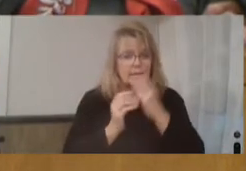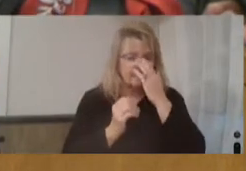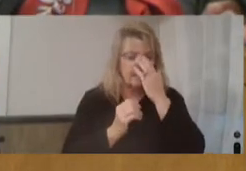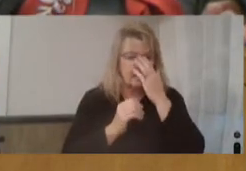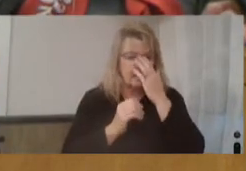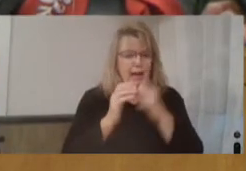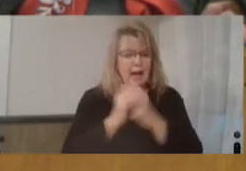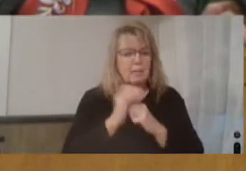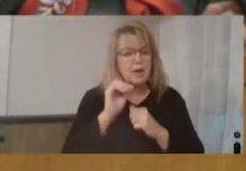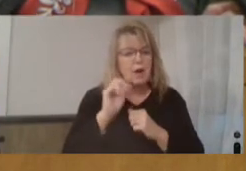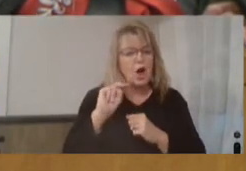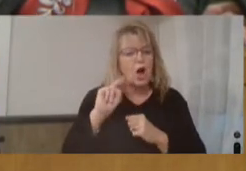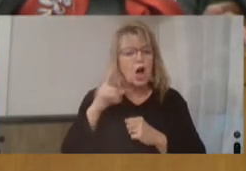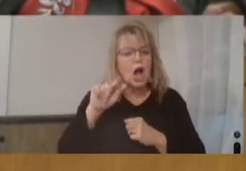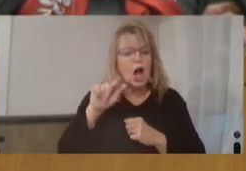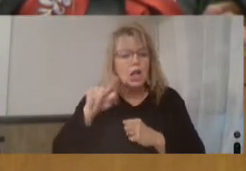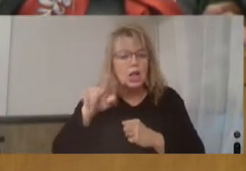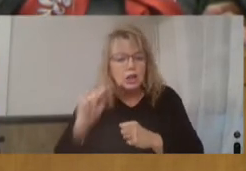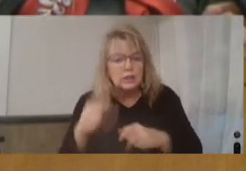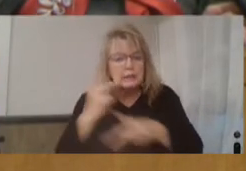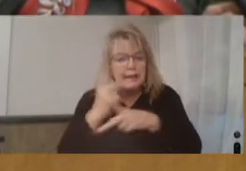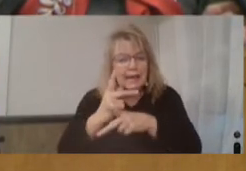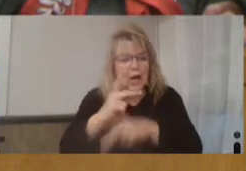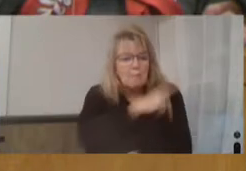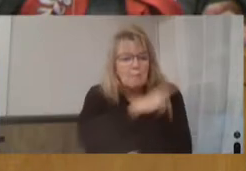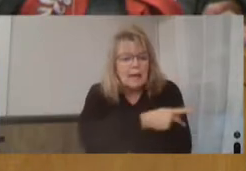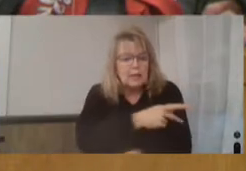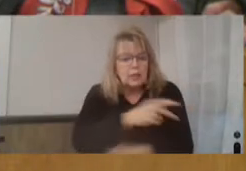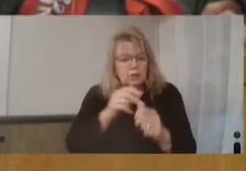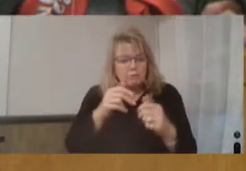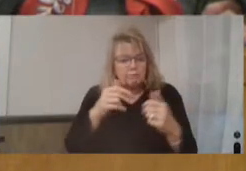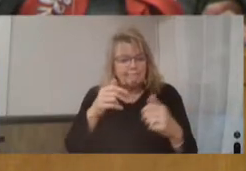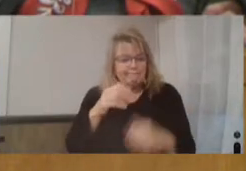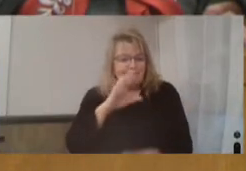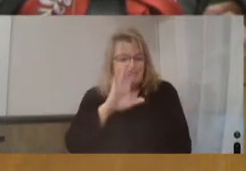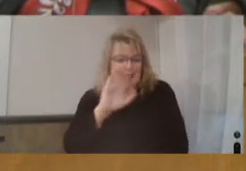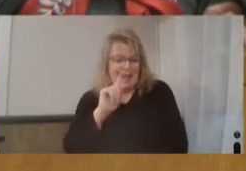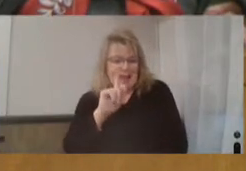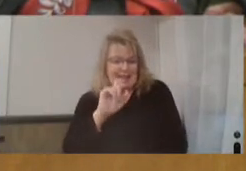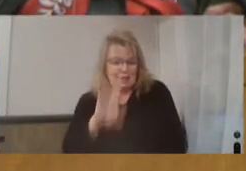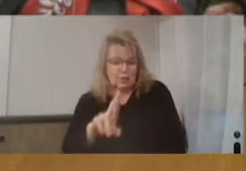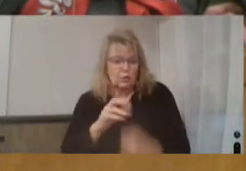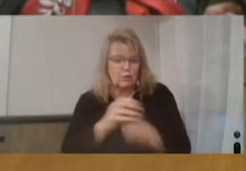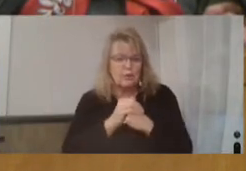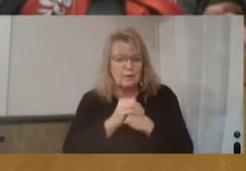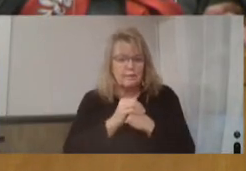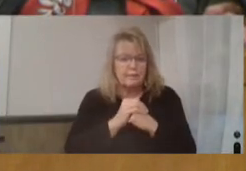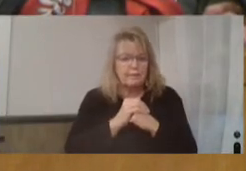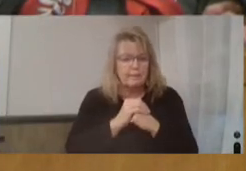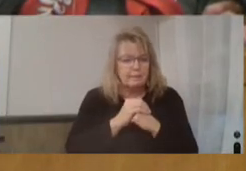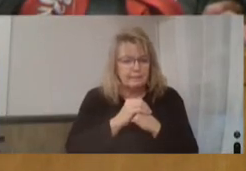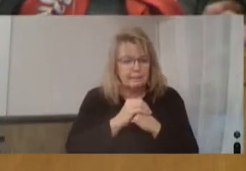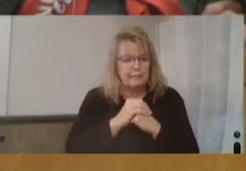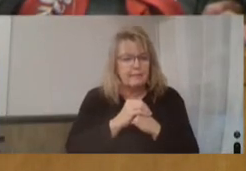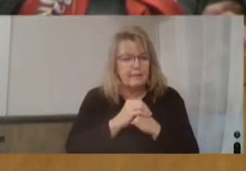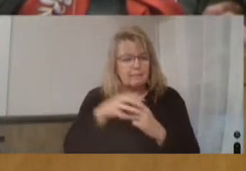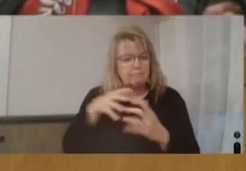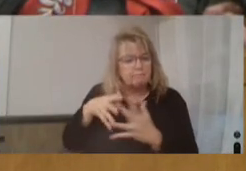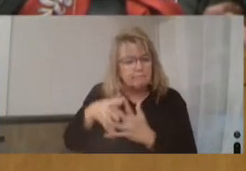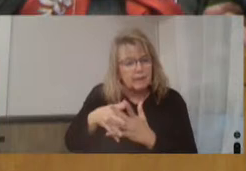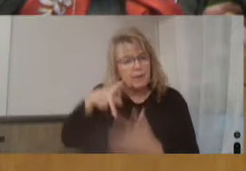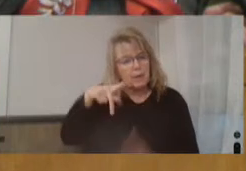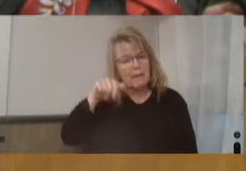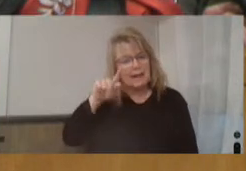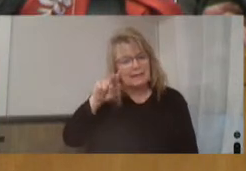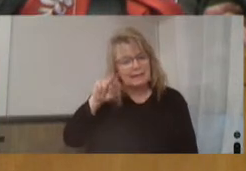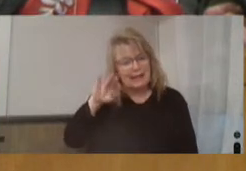care of patients with cancer and blood disorders in Charlotte. I'm a Palestinian-American doctor with deep roots in Palestine, and I have been taking care of